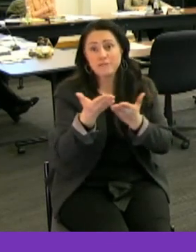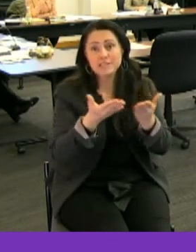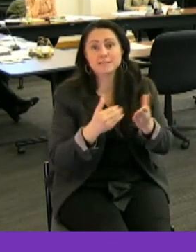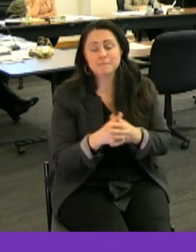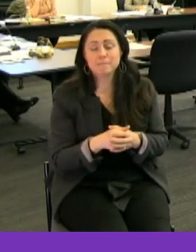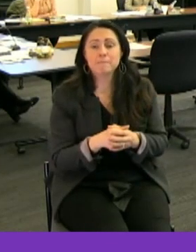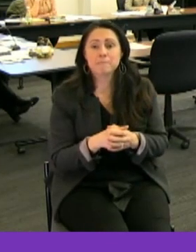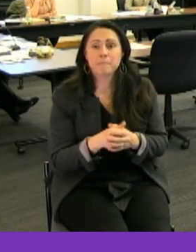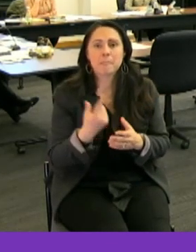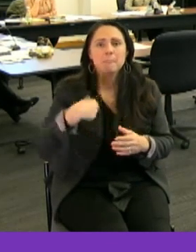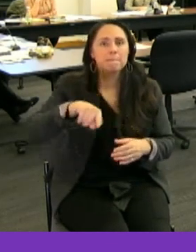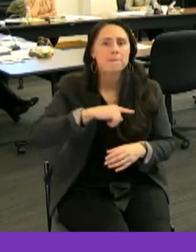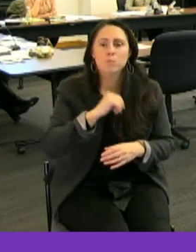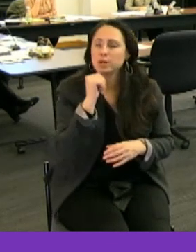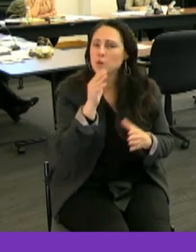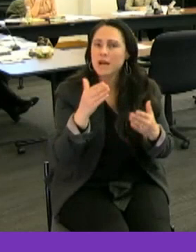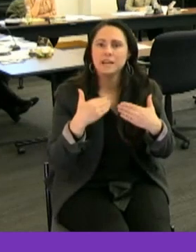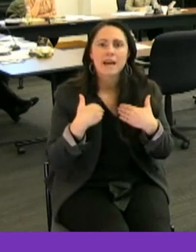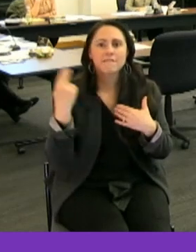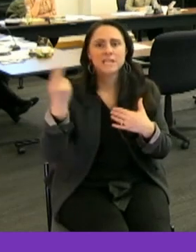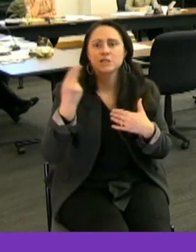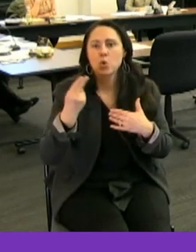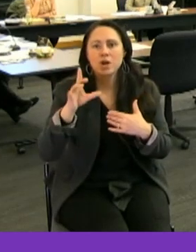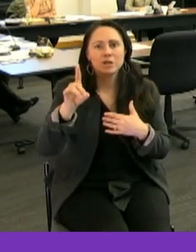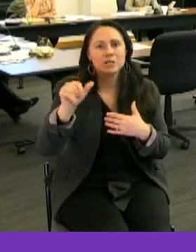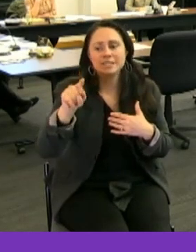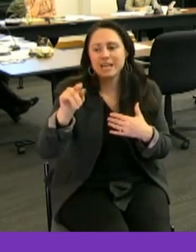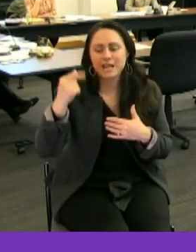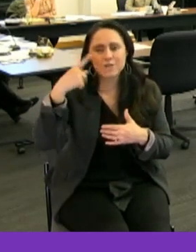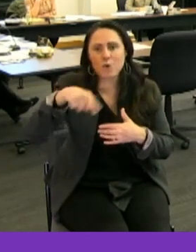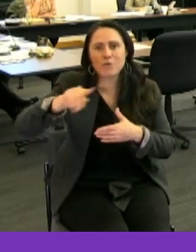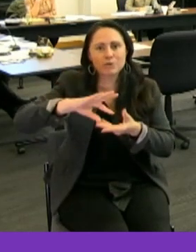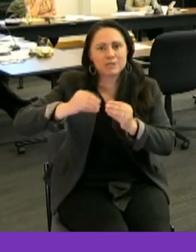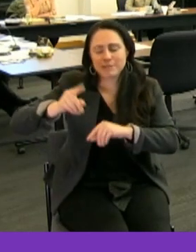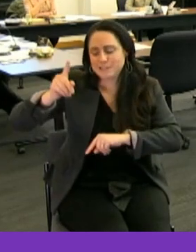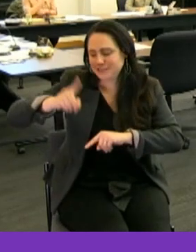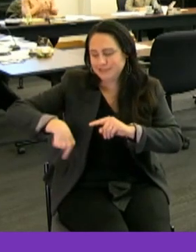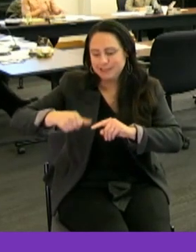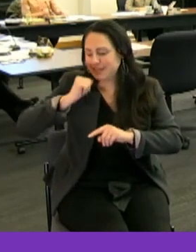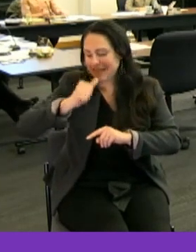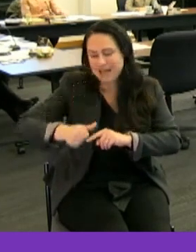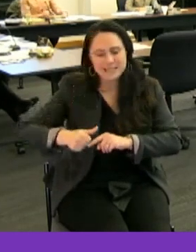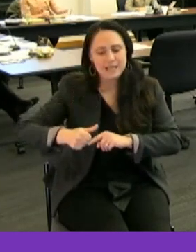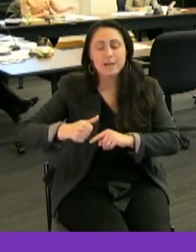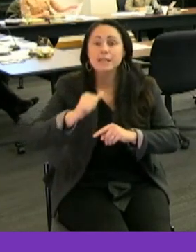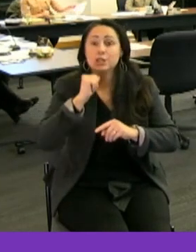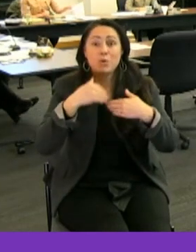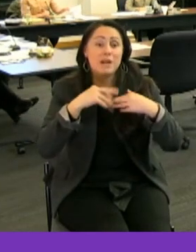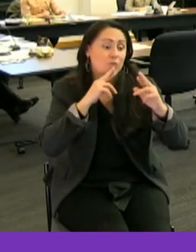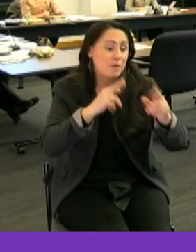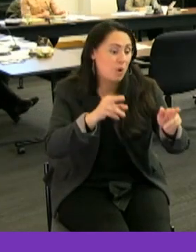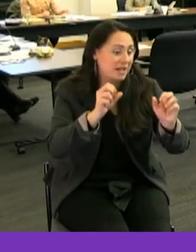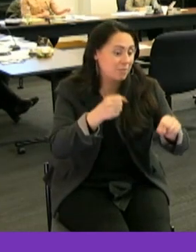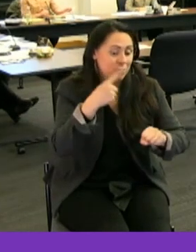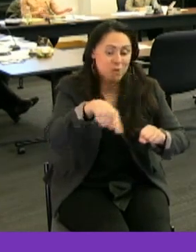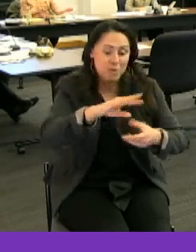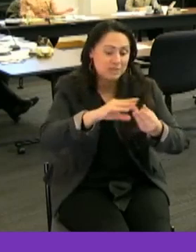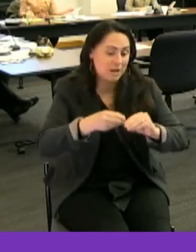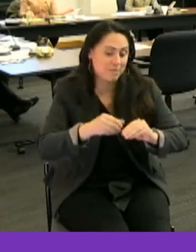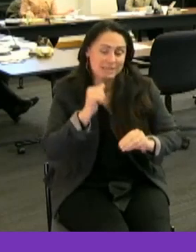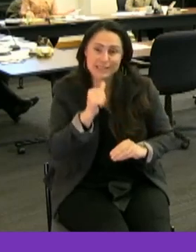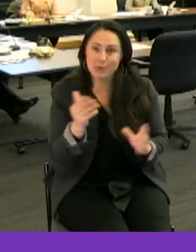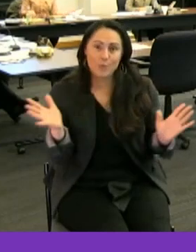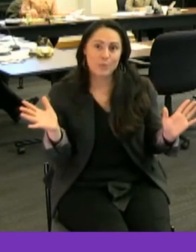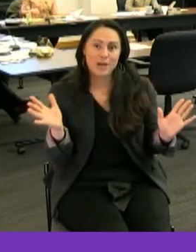service. We do not have historical data for those numbers. We do not have reporting capability for those